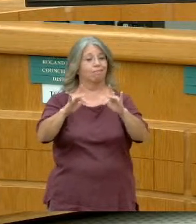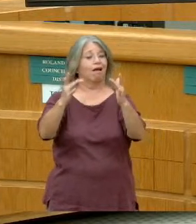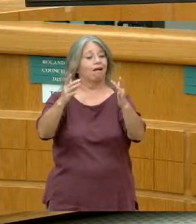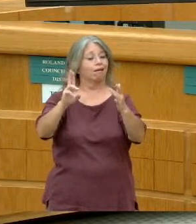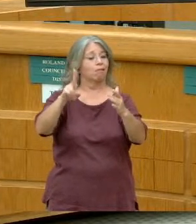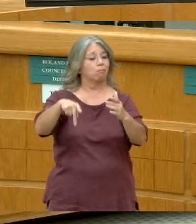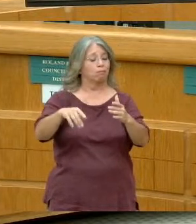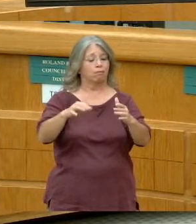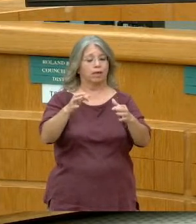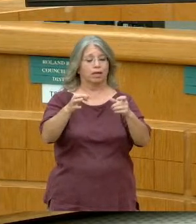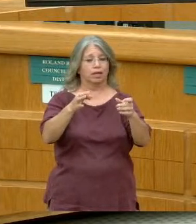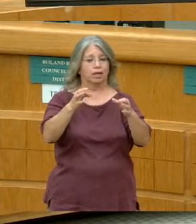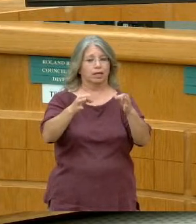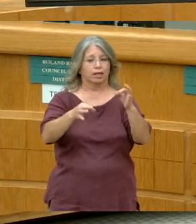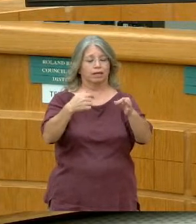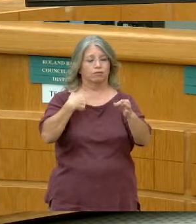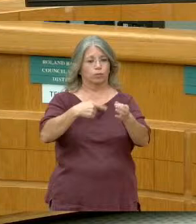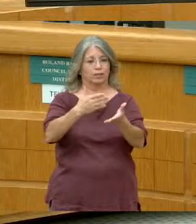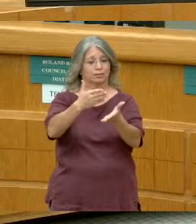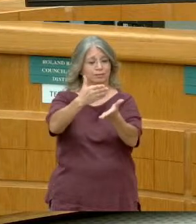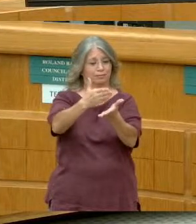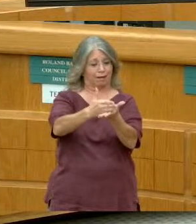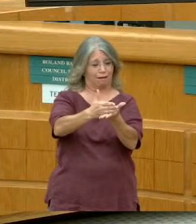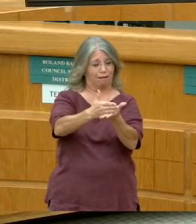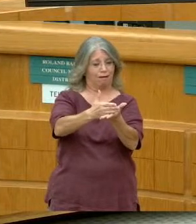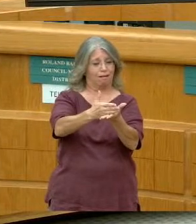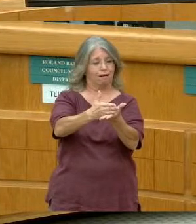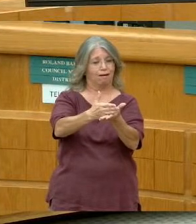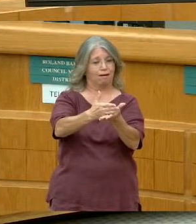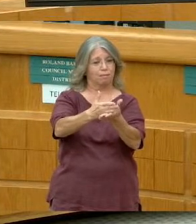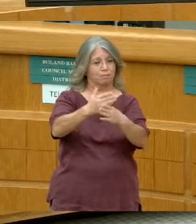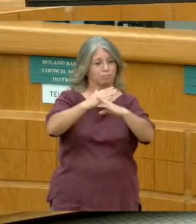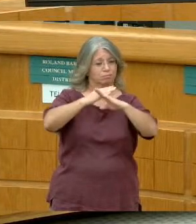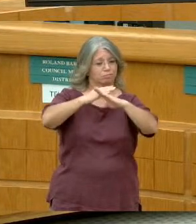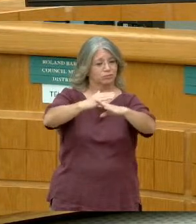about 10 days, we would start to see, if we stop today, in 10